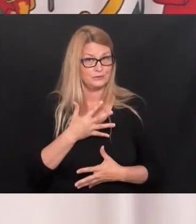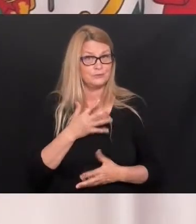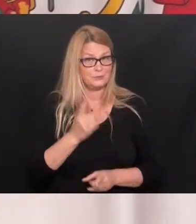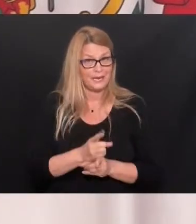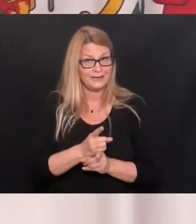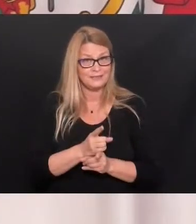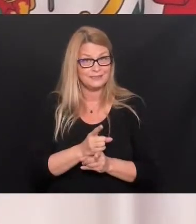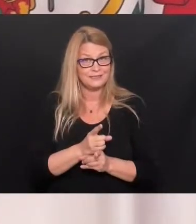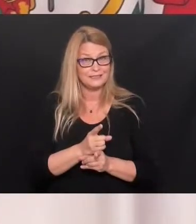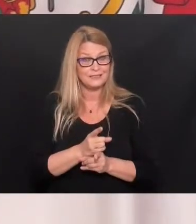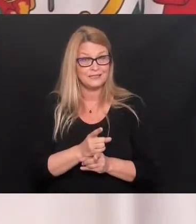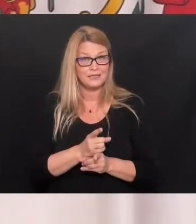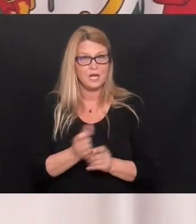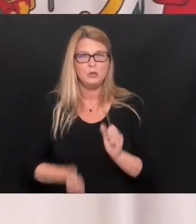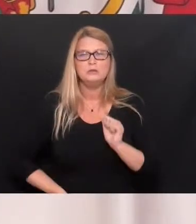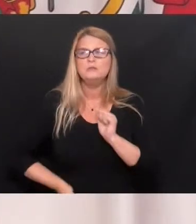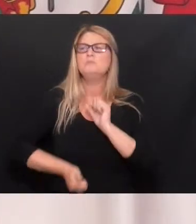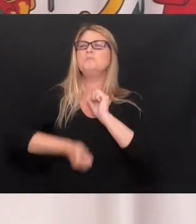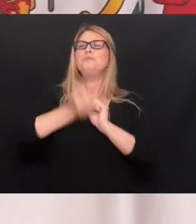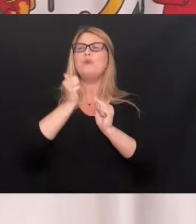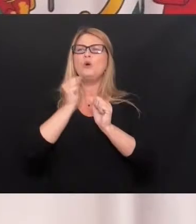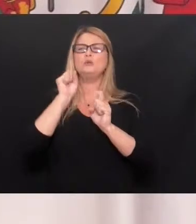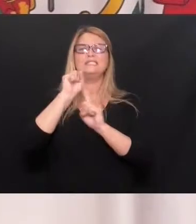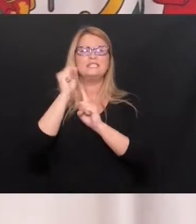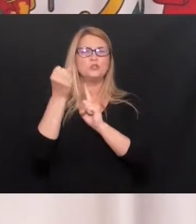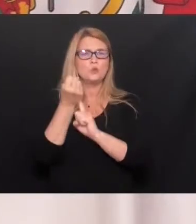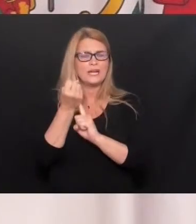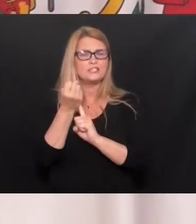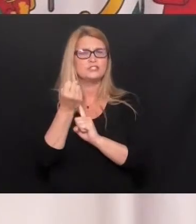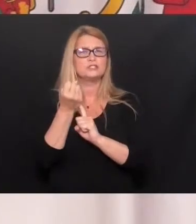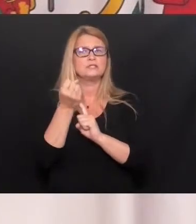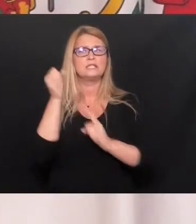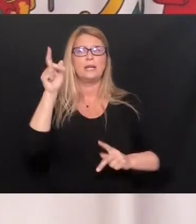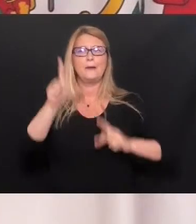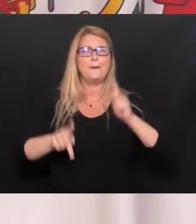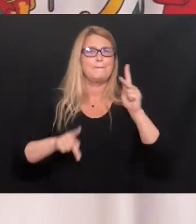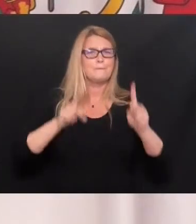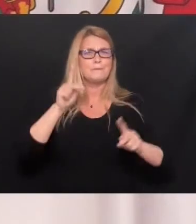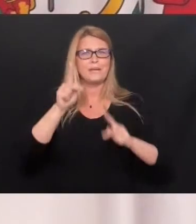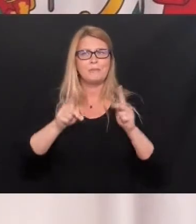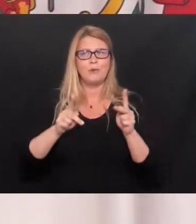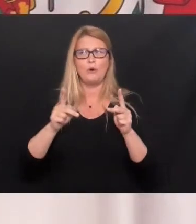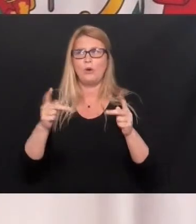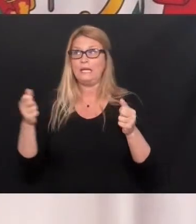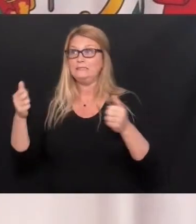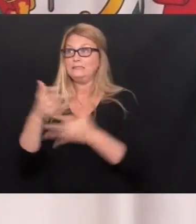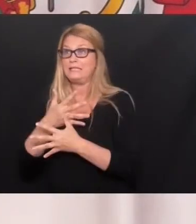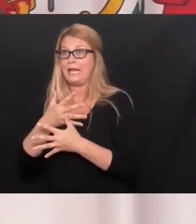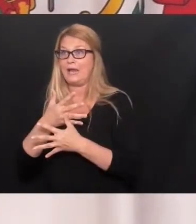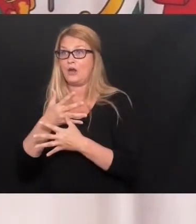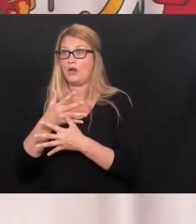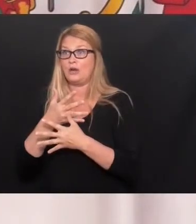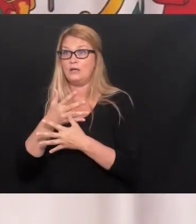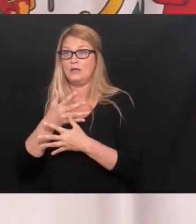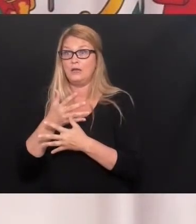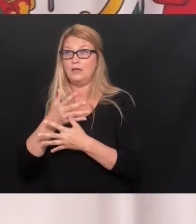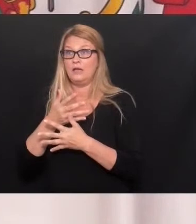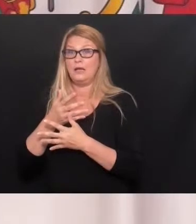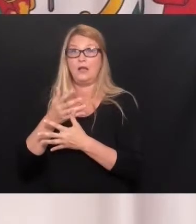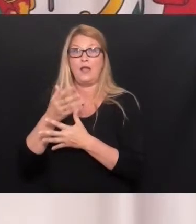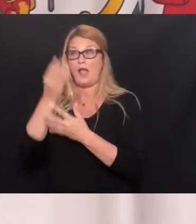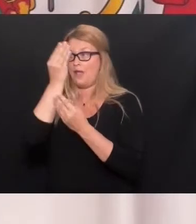And in most instances, people are just scaring each other from the standpoint of the dark in the